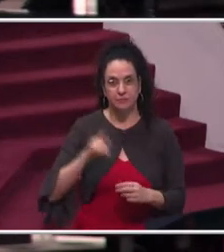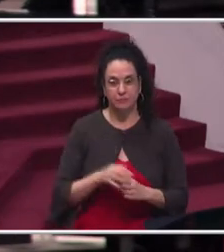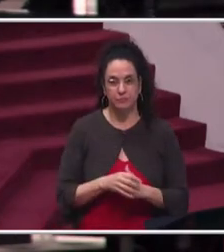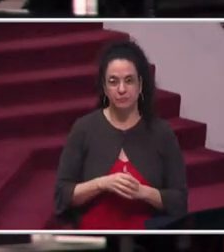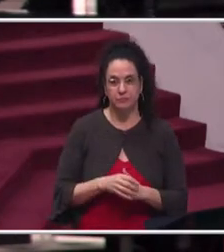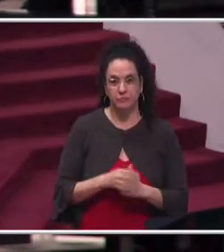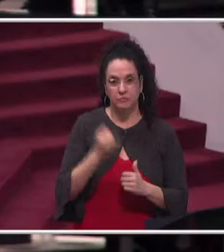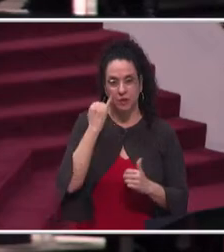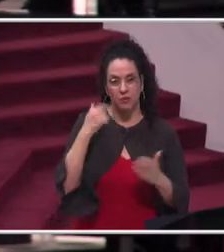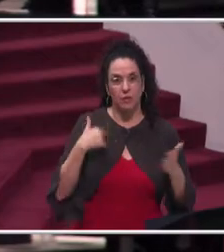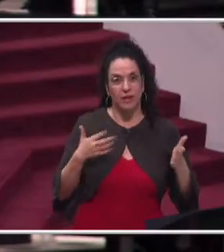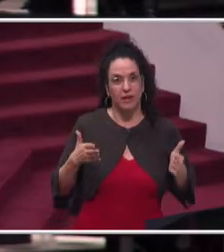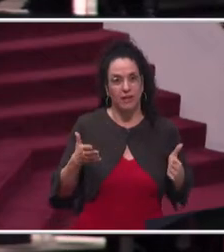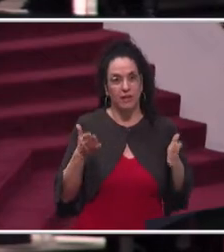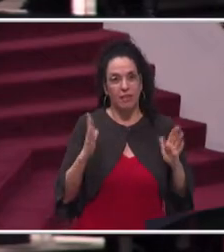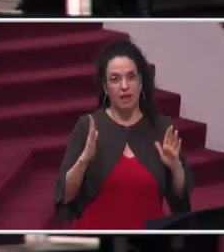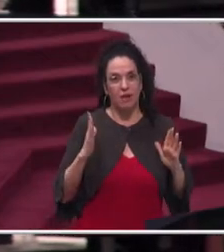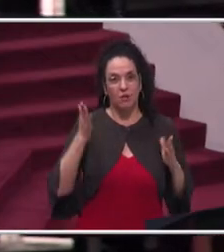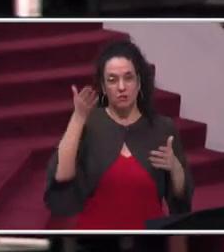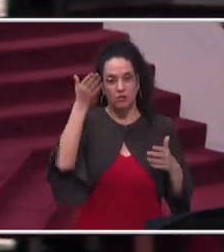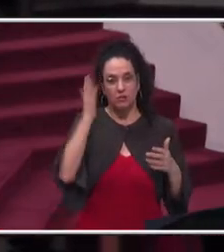we allow God to do,